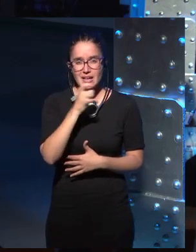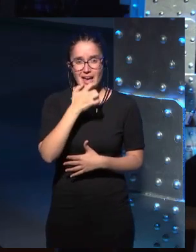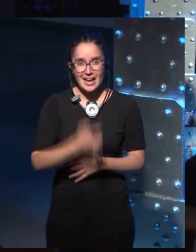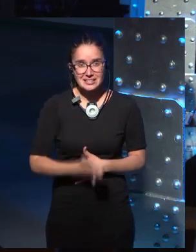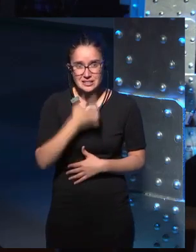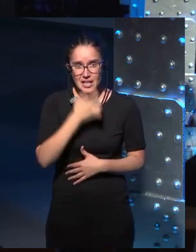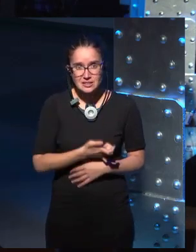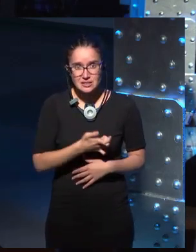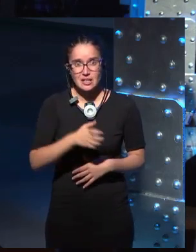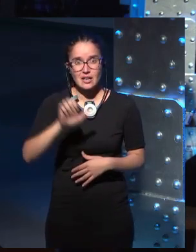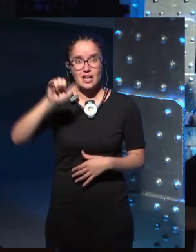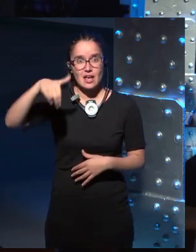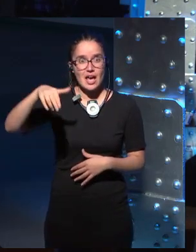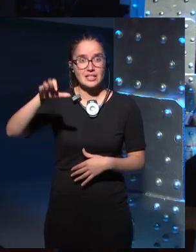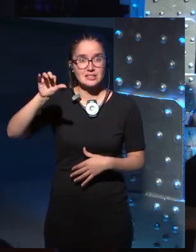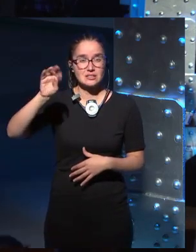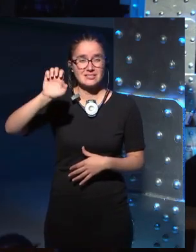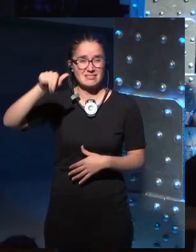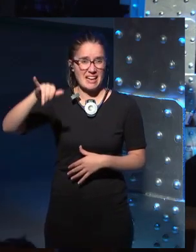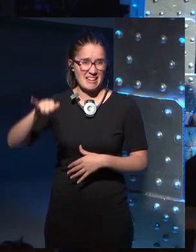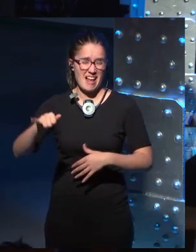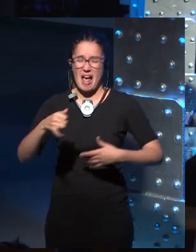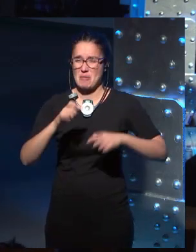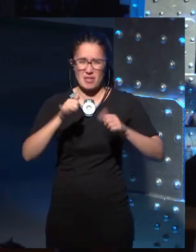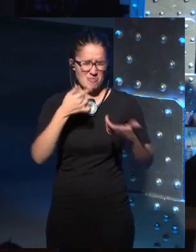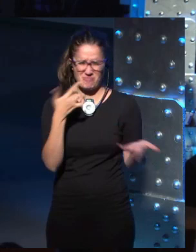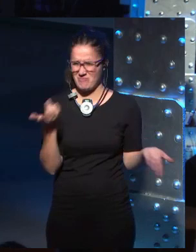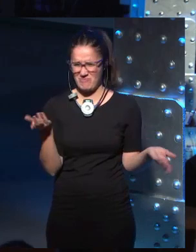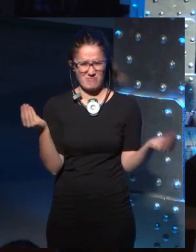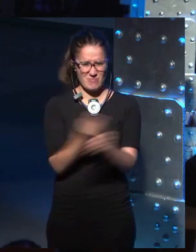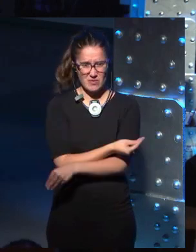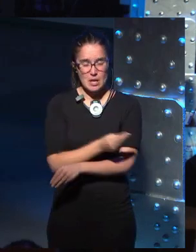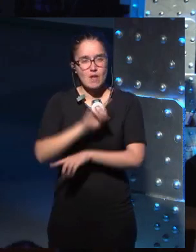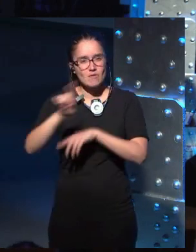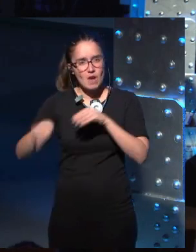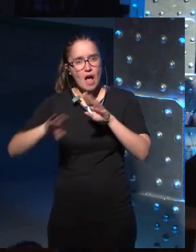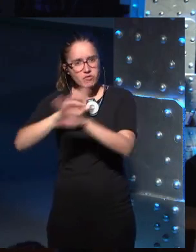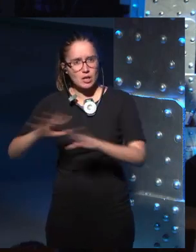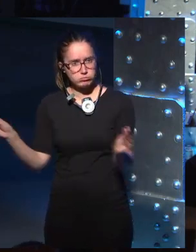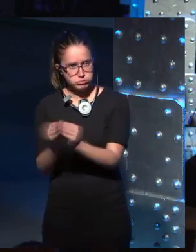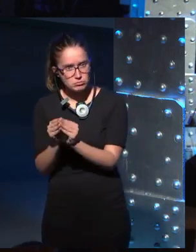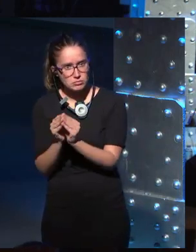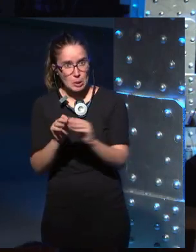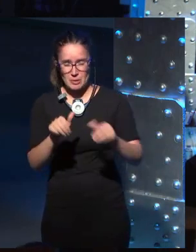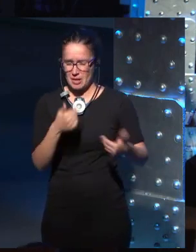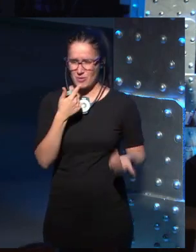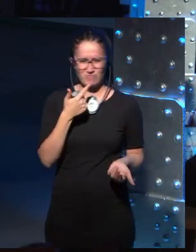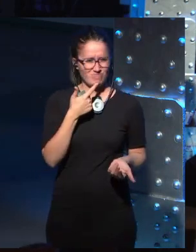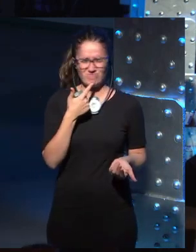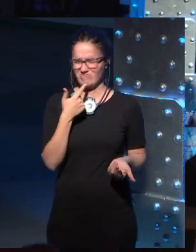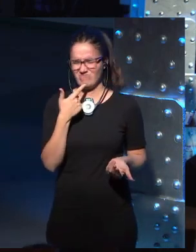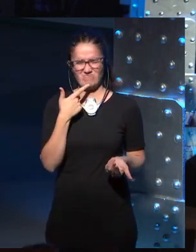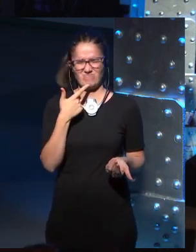that at first. Then he agreed with it, but at first he refused. Such a simple, very